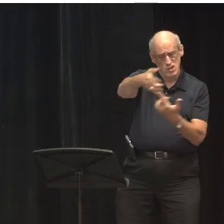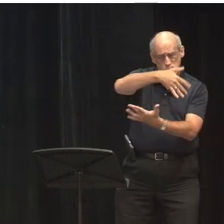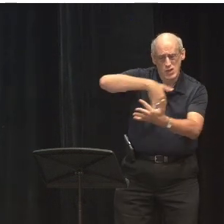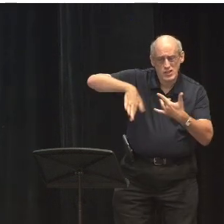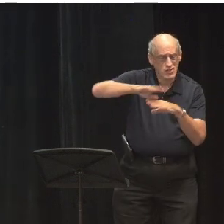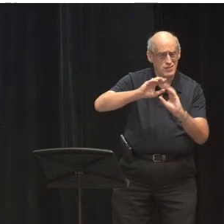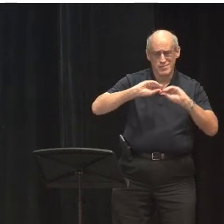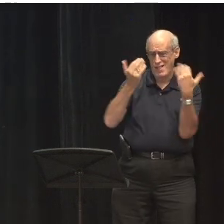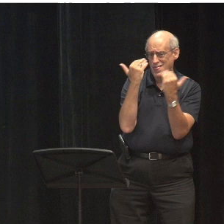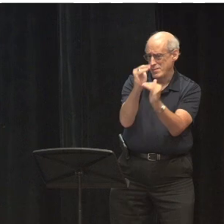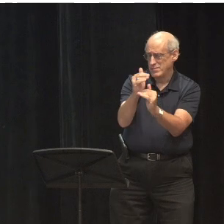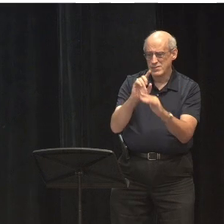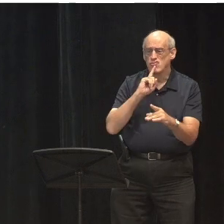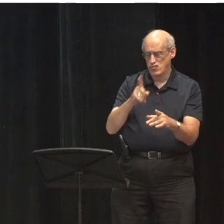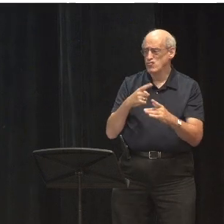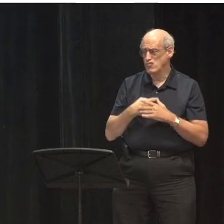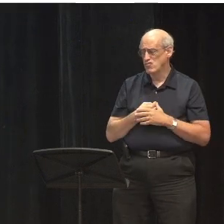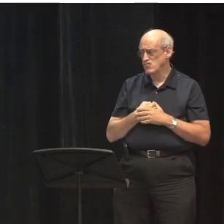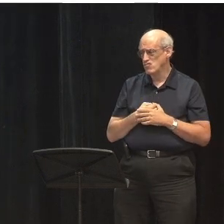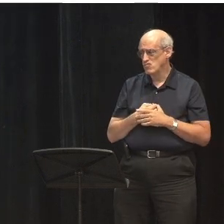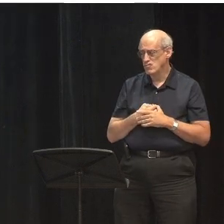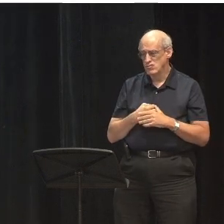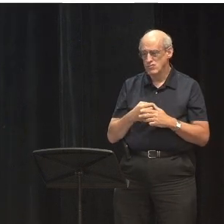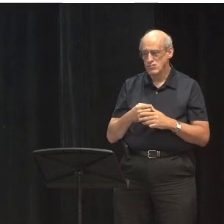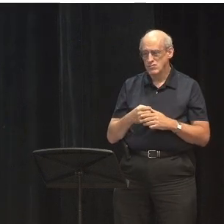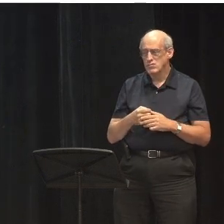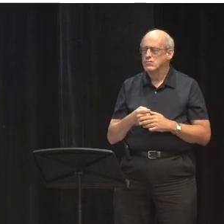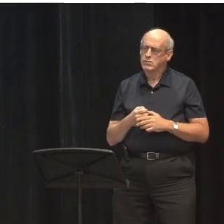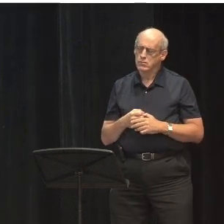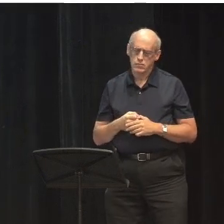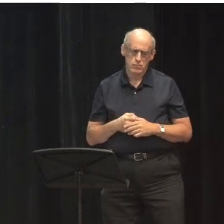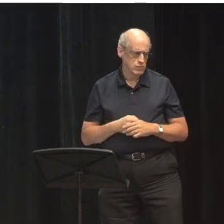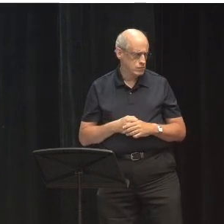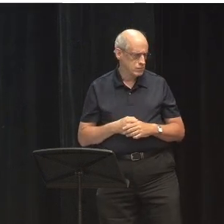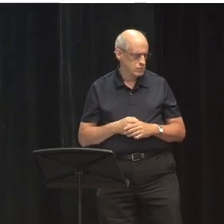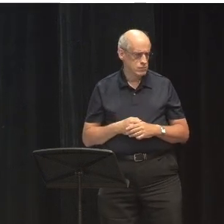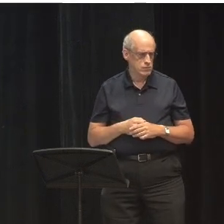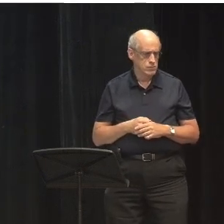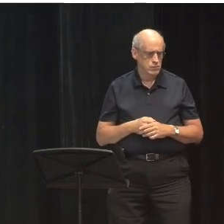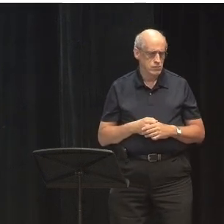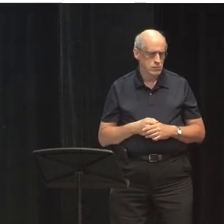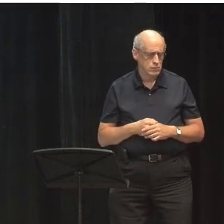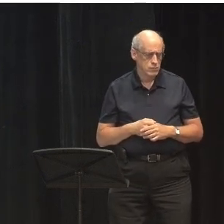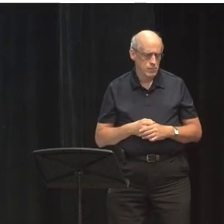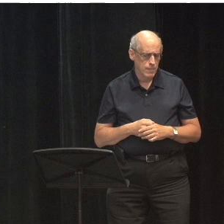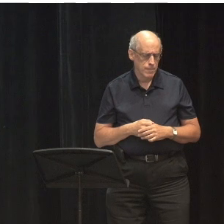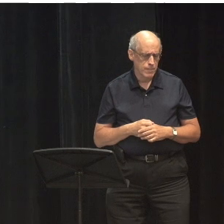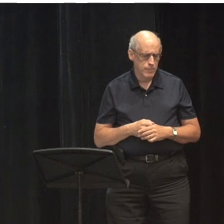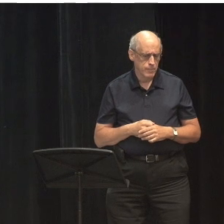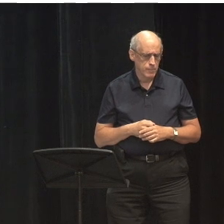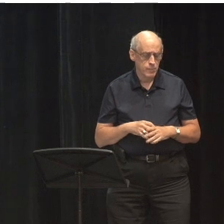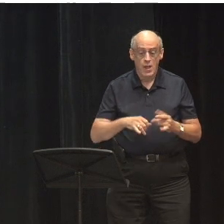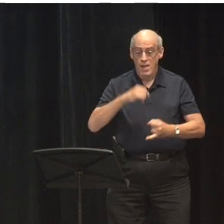So I think it's the worst place to be vacating all of this water into the Hudson River. And I'm wondering if the